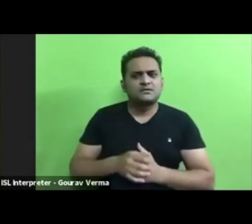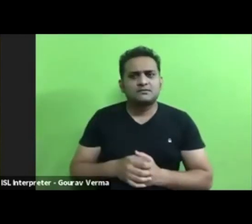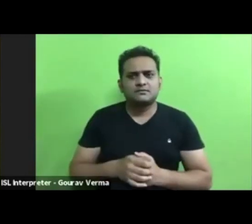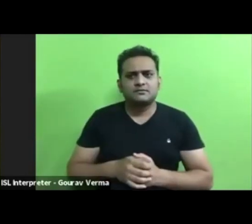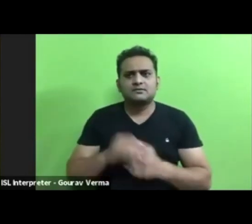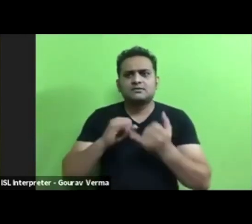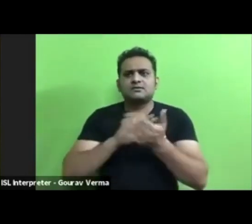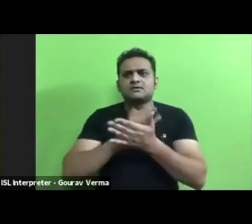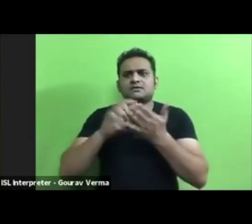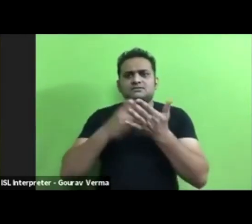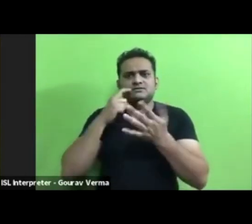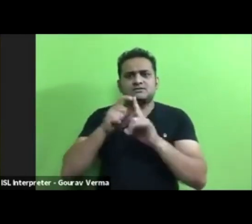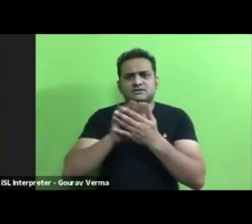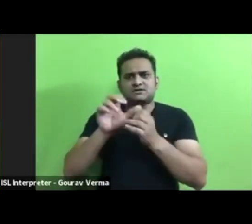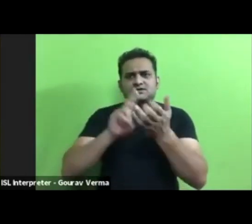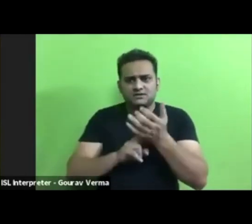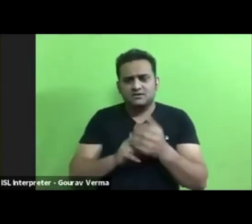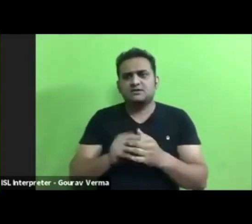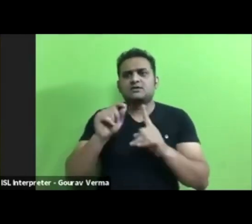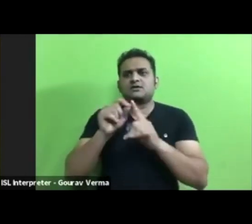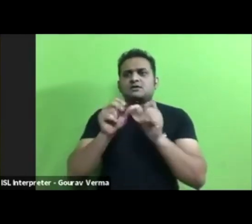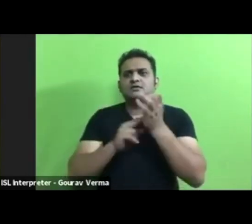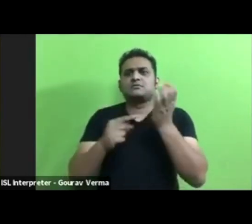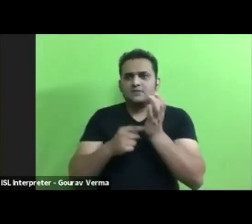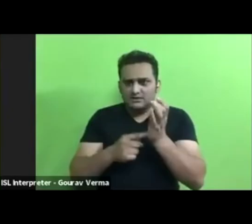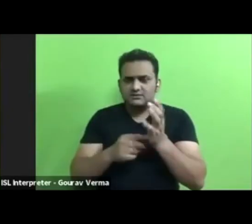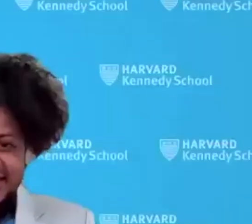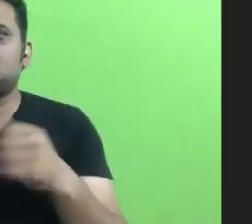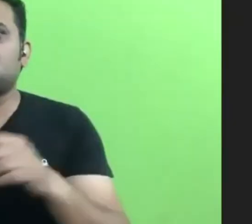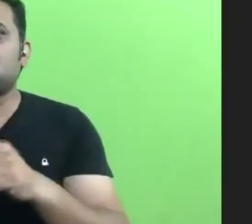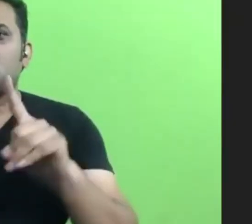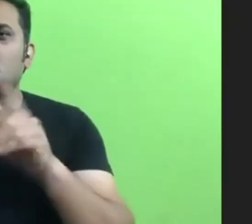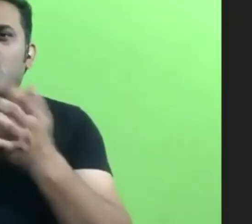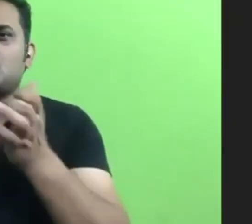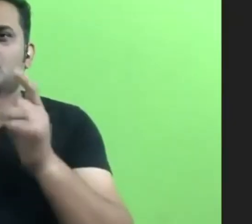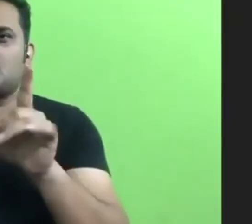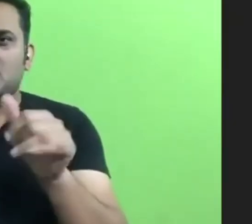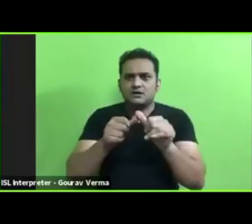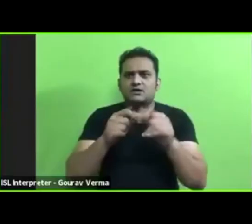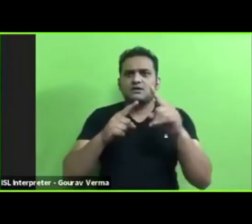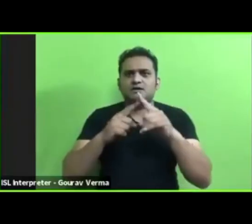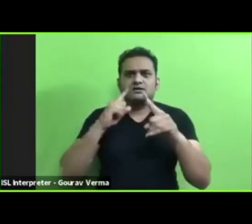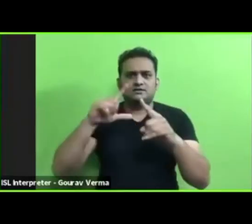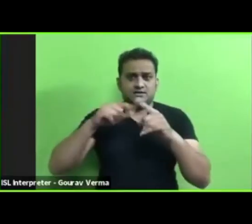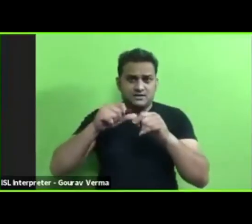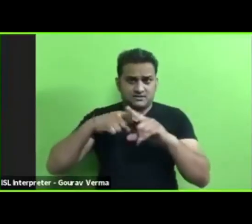Sridhar Pant Lokmanya Tilak, or we can say Bal Gangadhar Tilak.